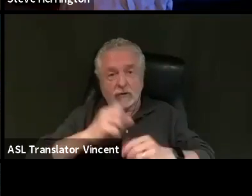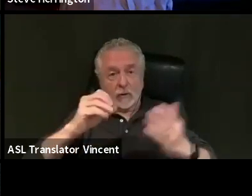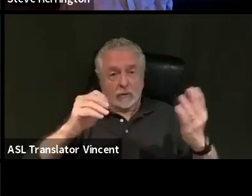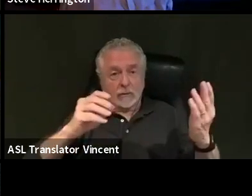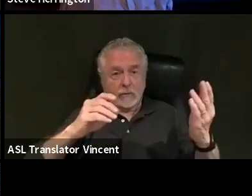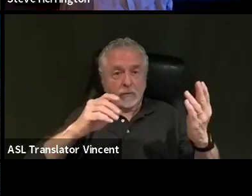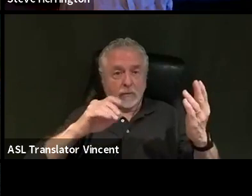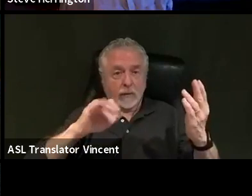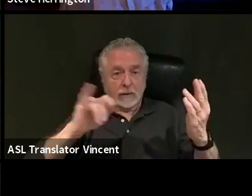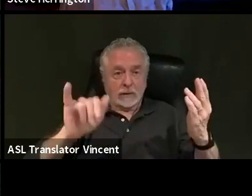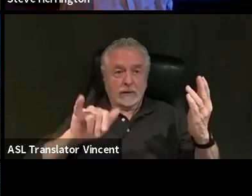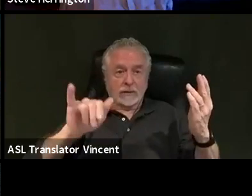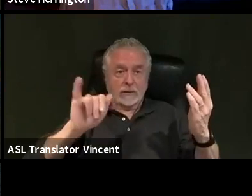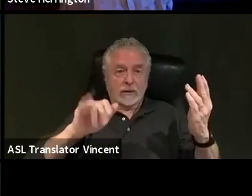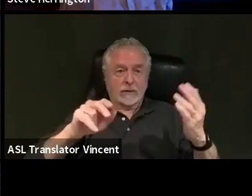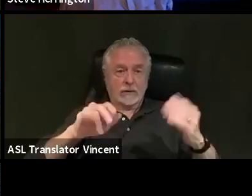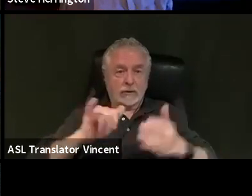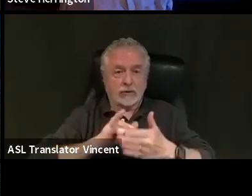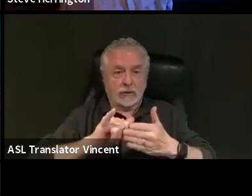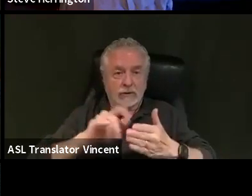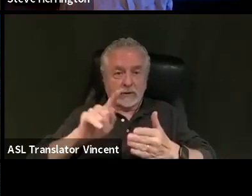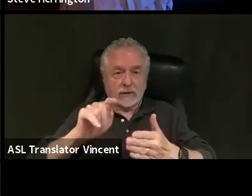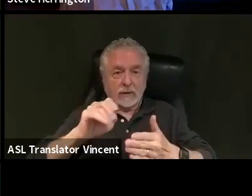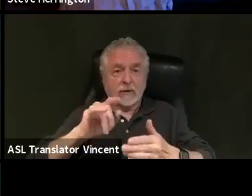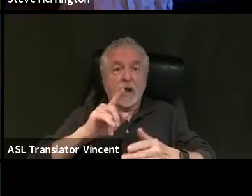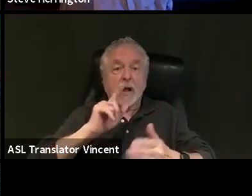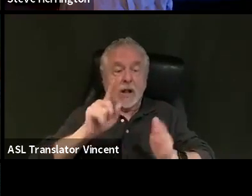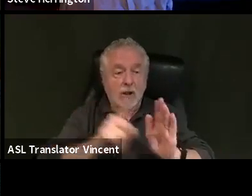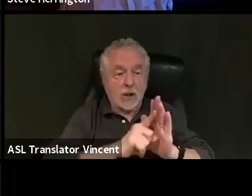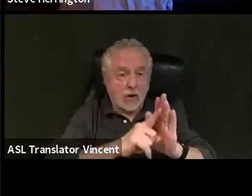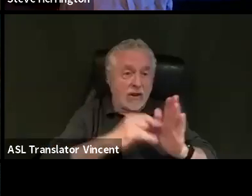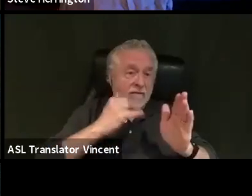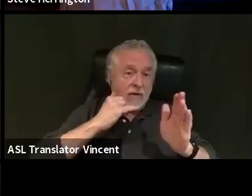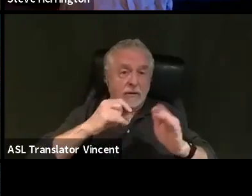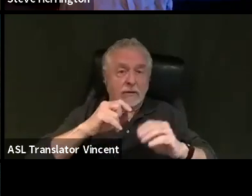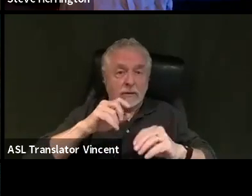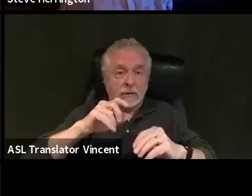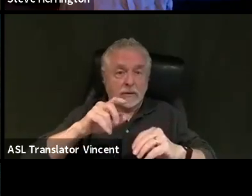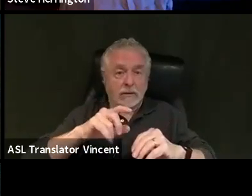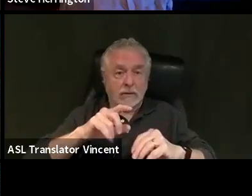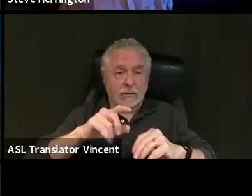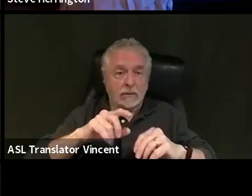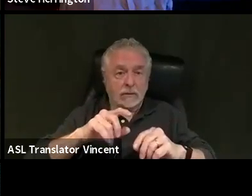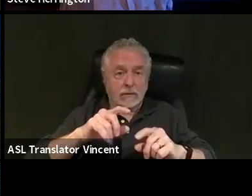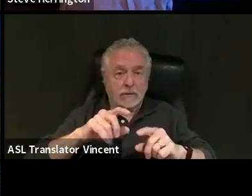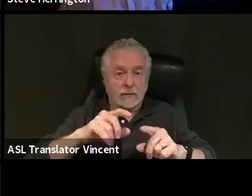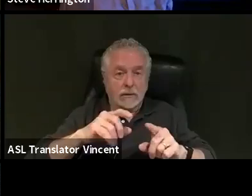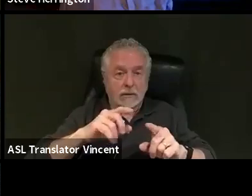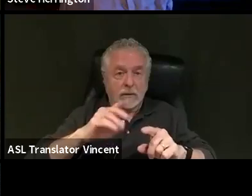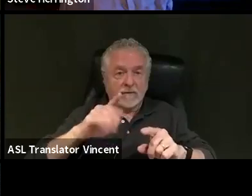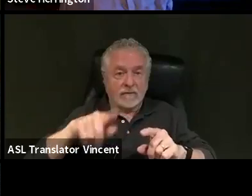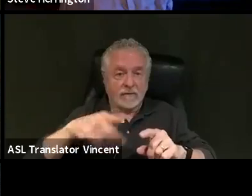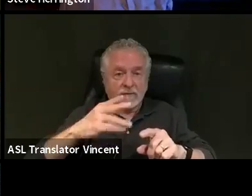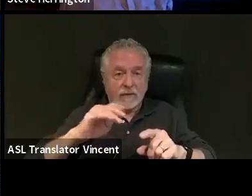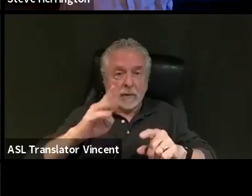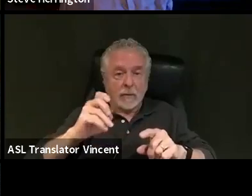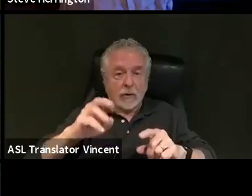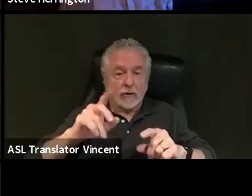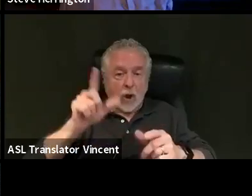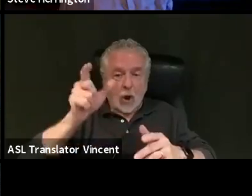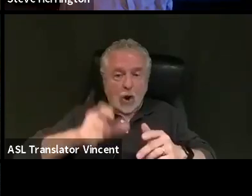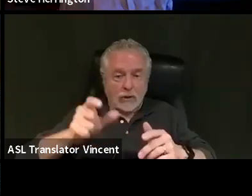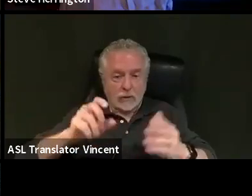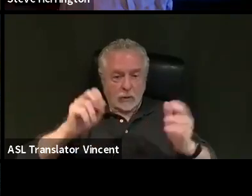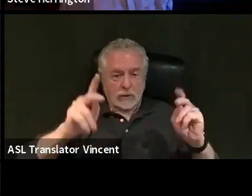So, it's like that New York Times alert on your phone, or you're reading the Press Democrat and Phil Barber's articles, and you're